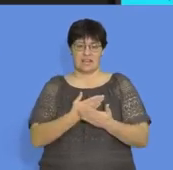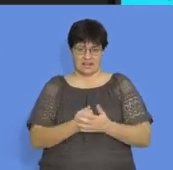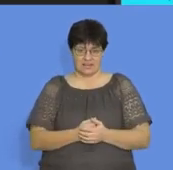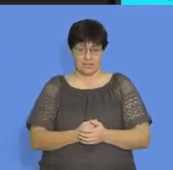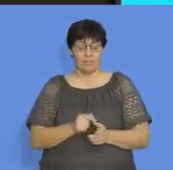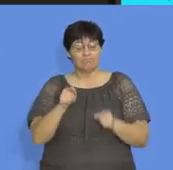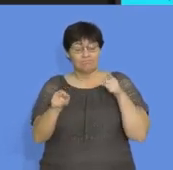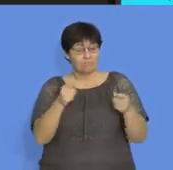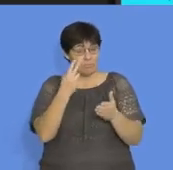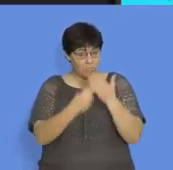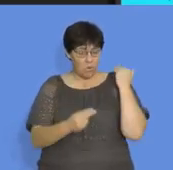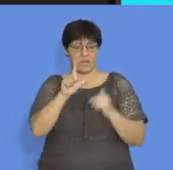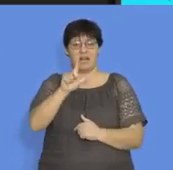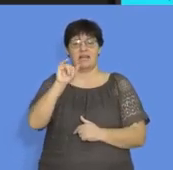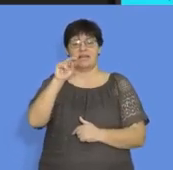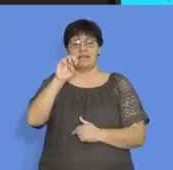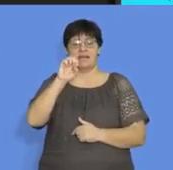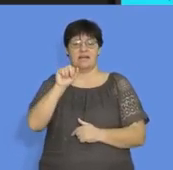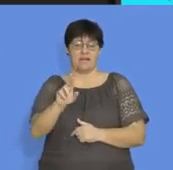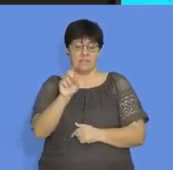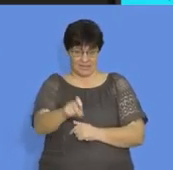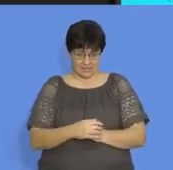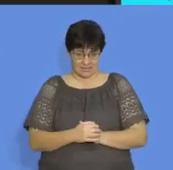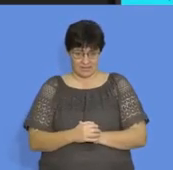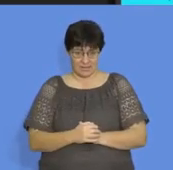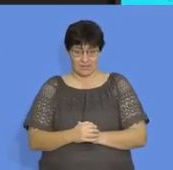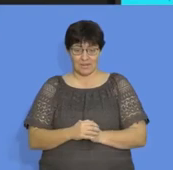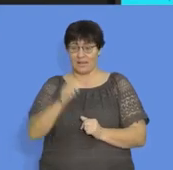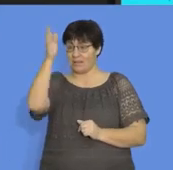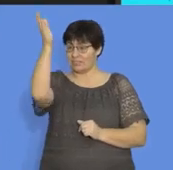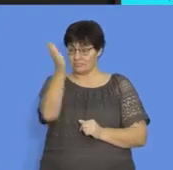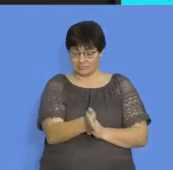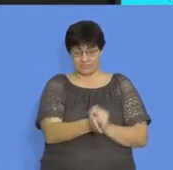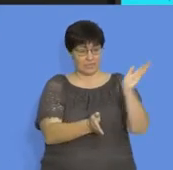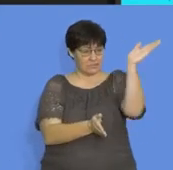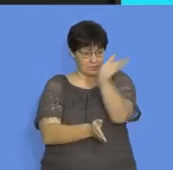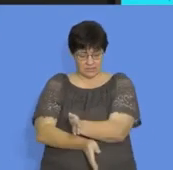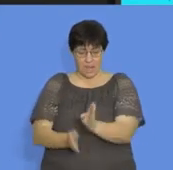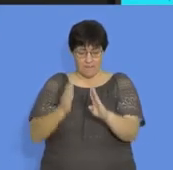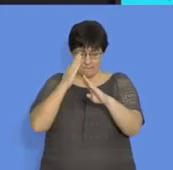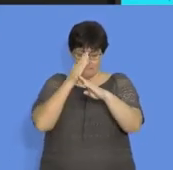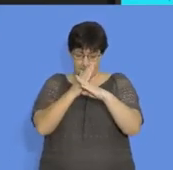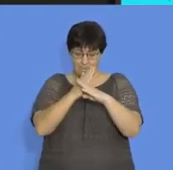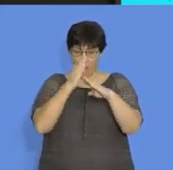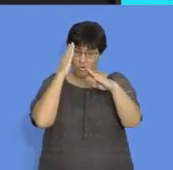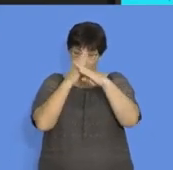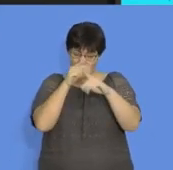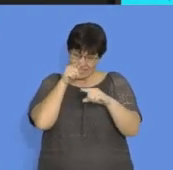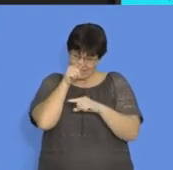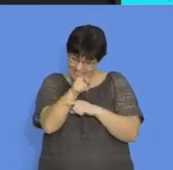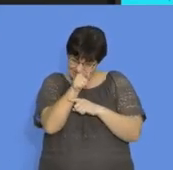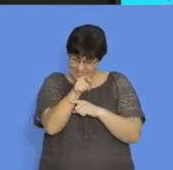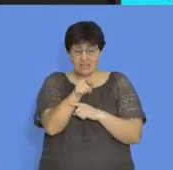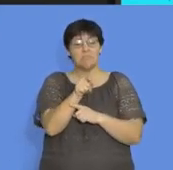right? Two linear equations. And we said there's only going to be one point that satisfies those two equations.